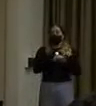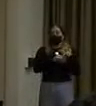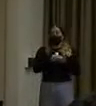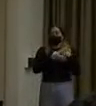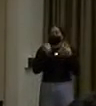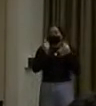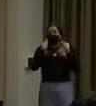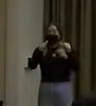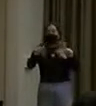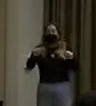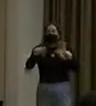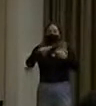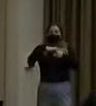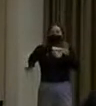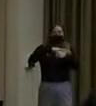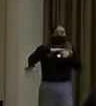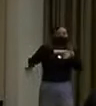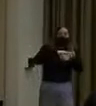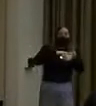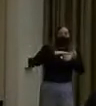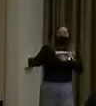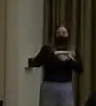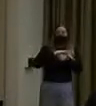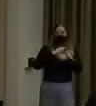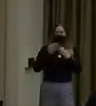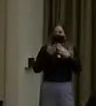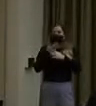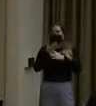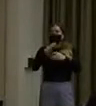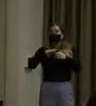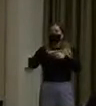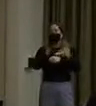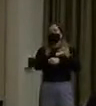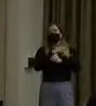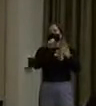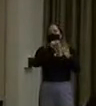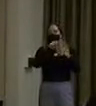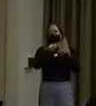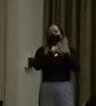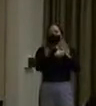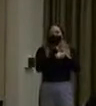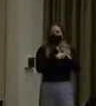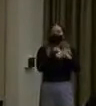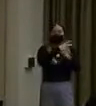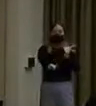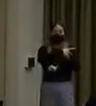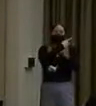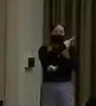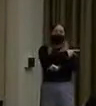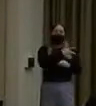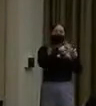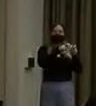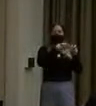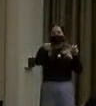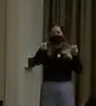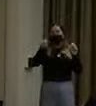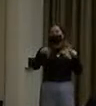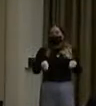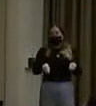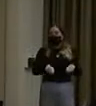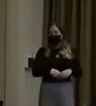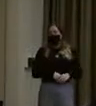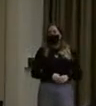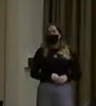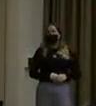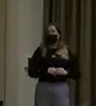by regionalizing throughout the entire state and being able to move patients from one facility to another.